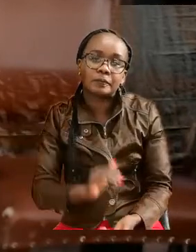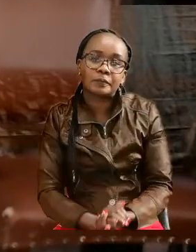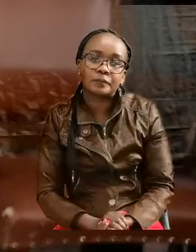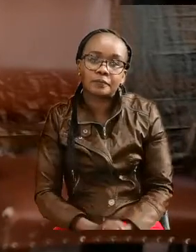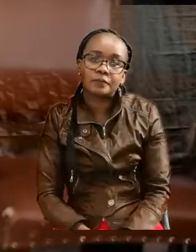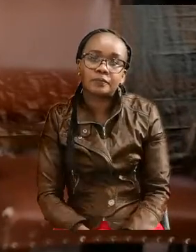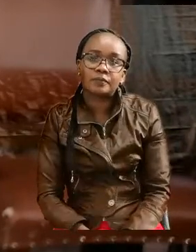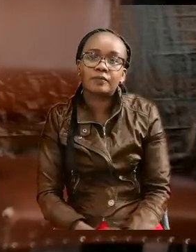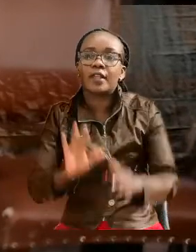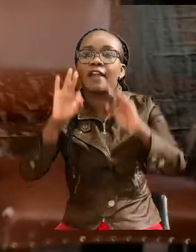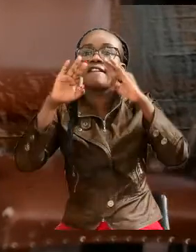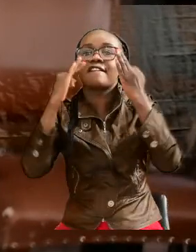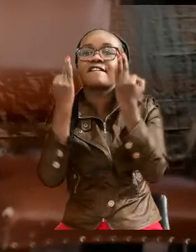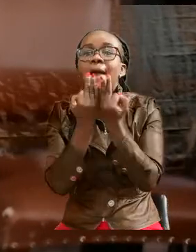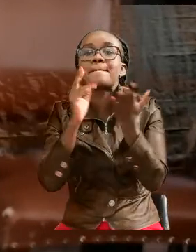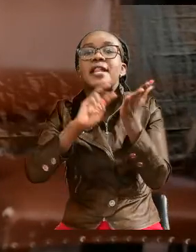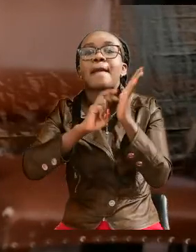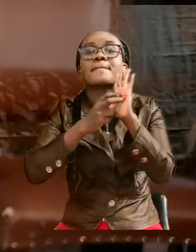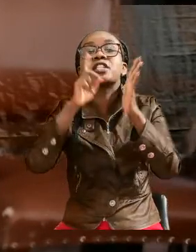What is a family?